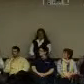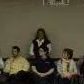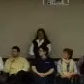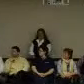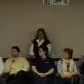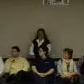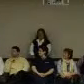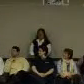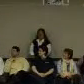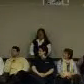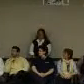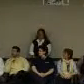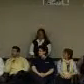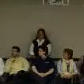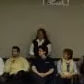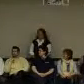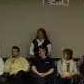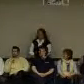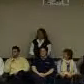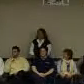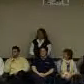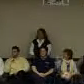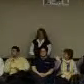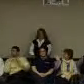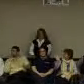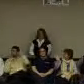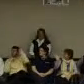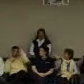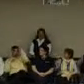Thank you. Is there anybody else?